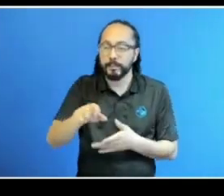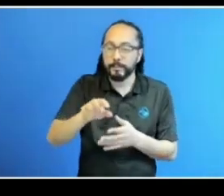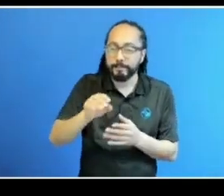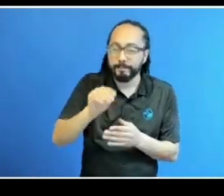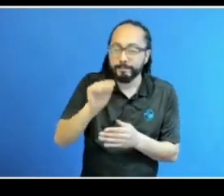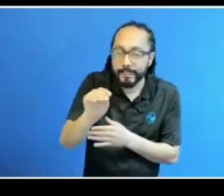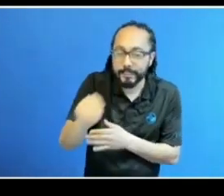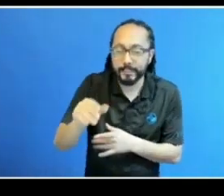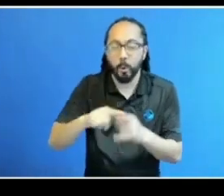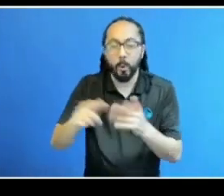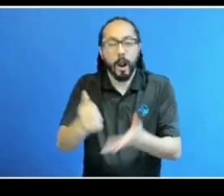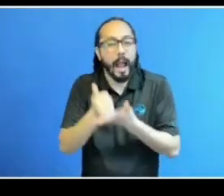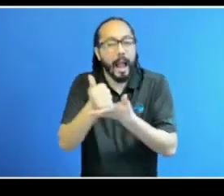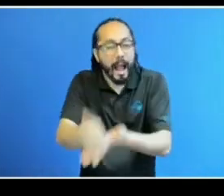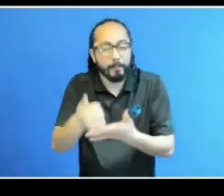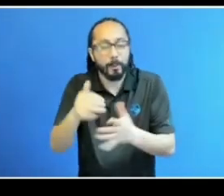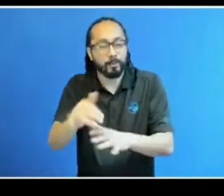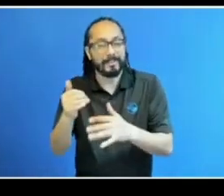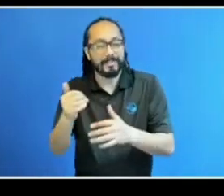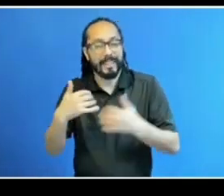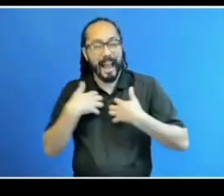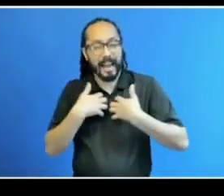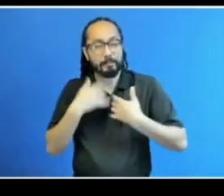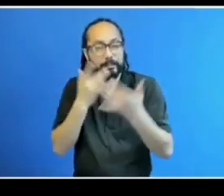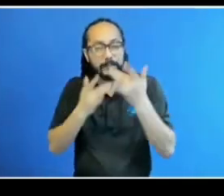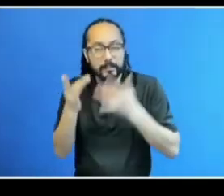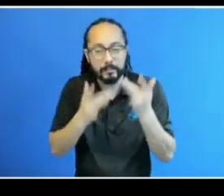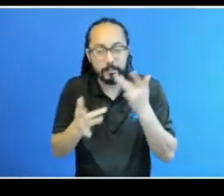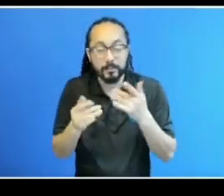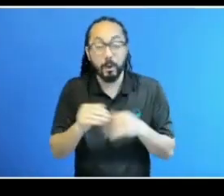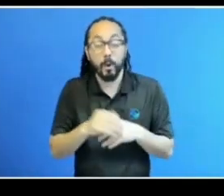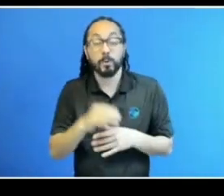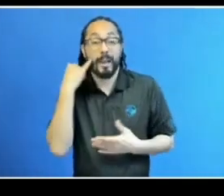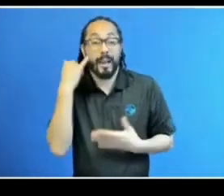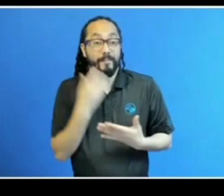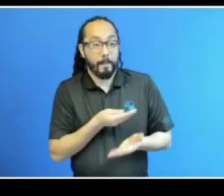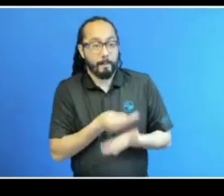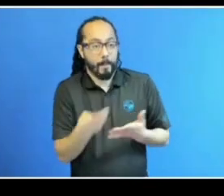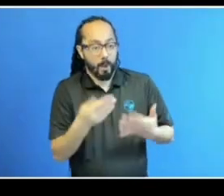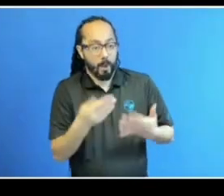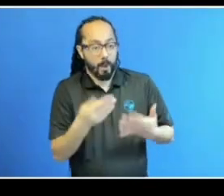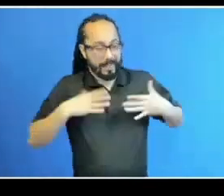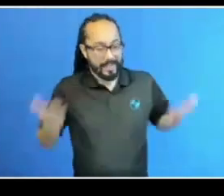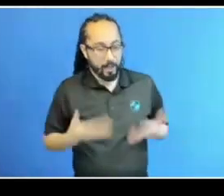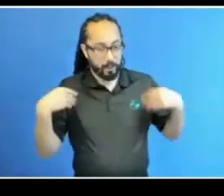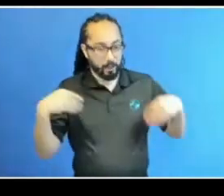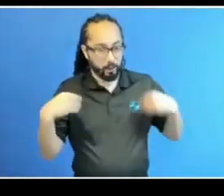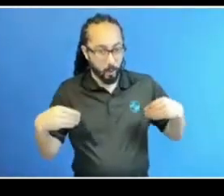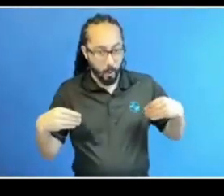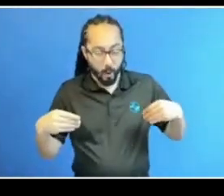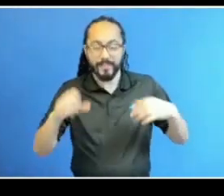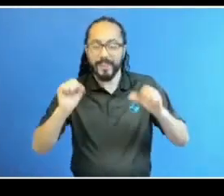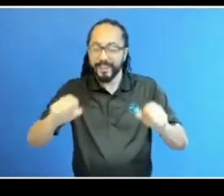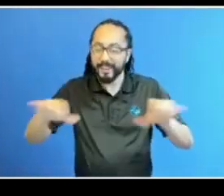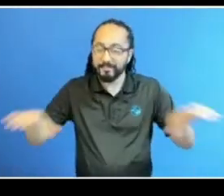give them an activity with the garment they might purchase here at the shop.